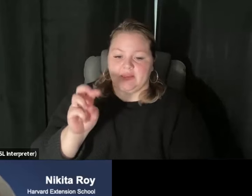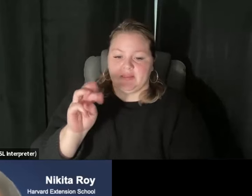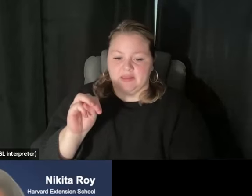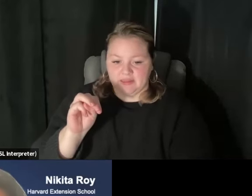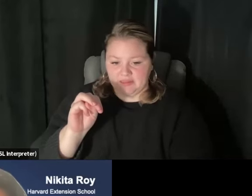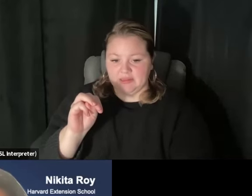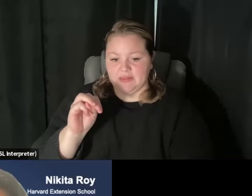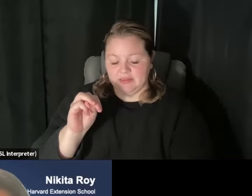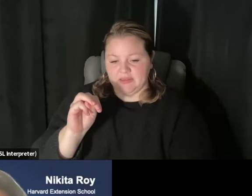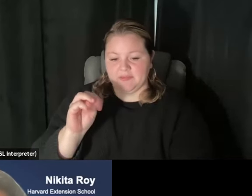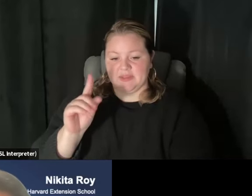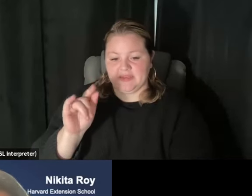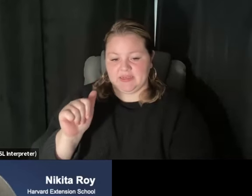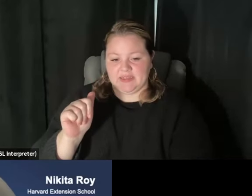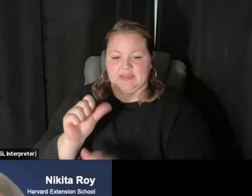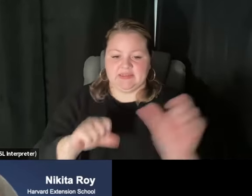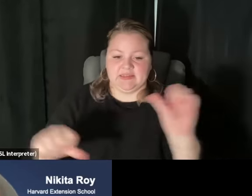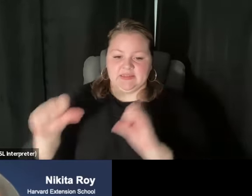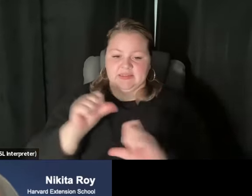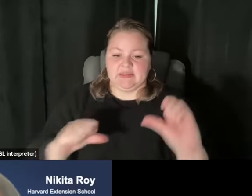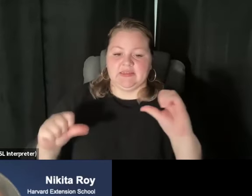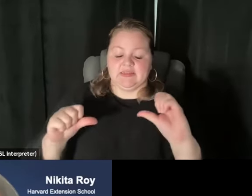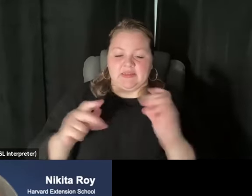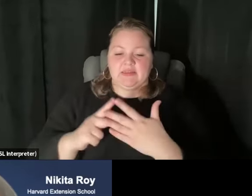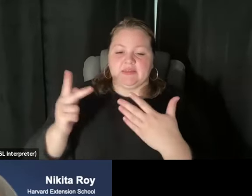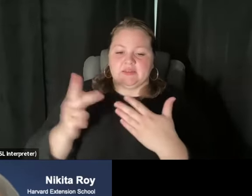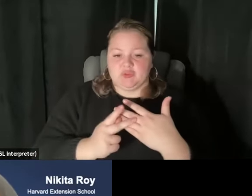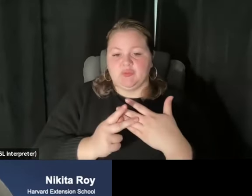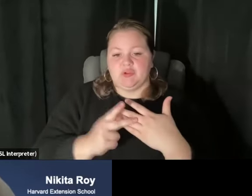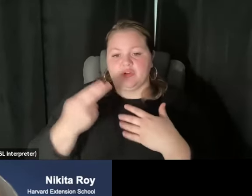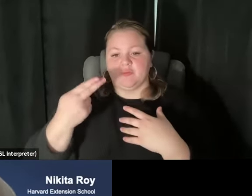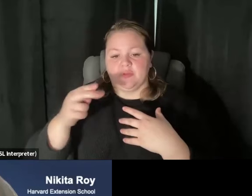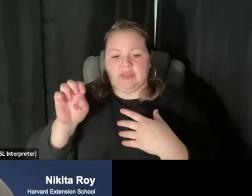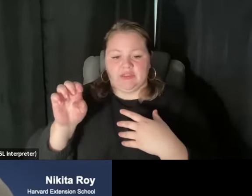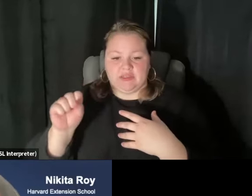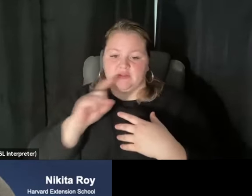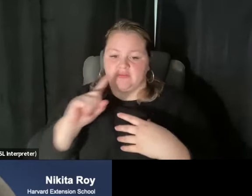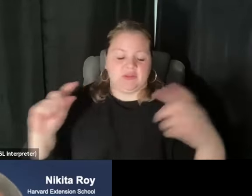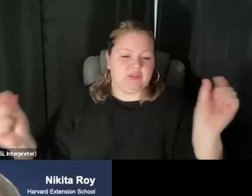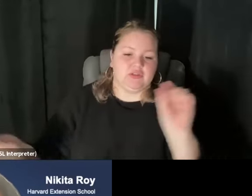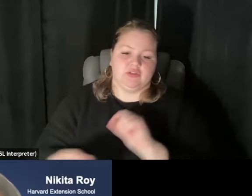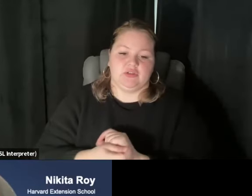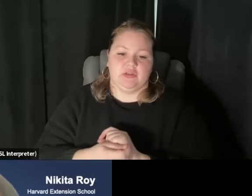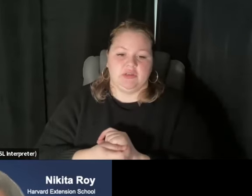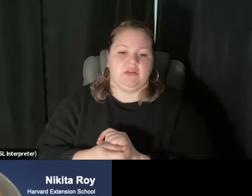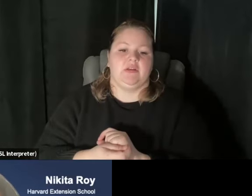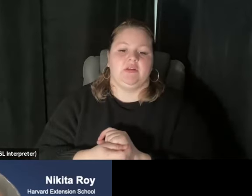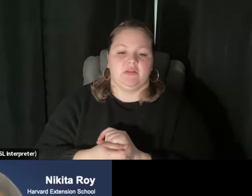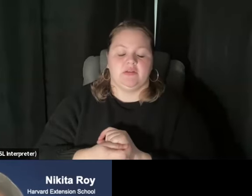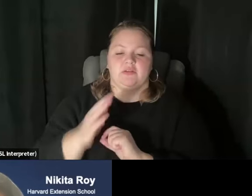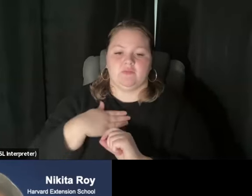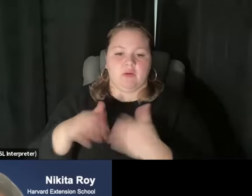program. Harvard Extension School has been a huge, basically a transformation in my career and completely